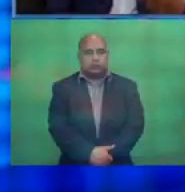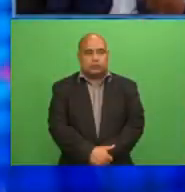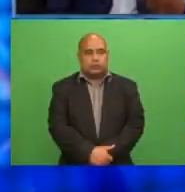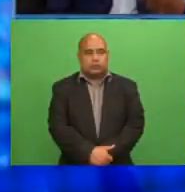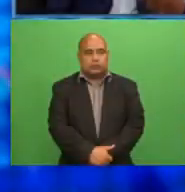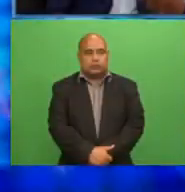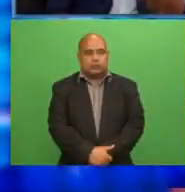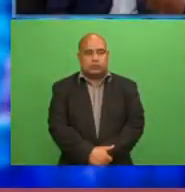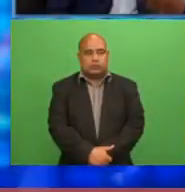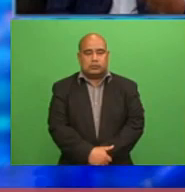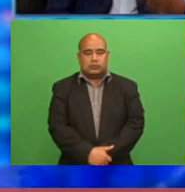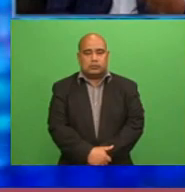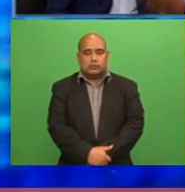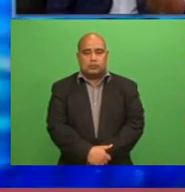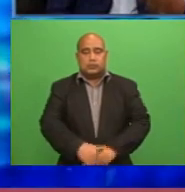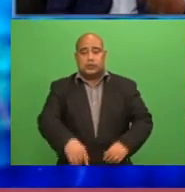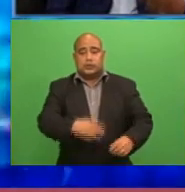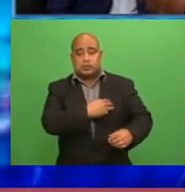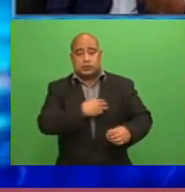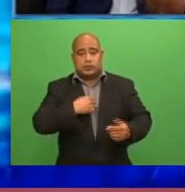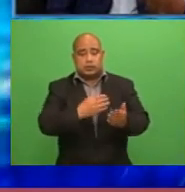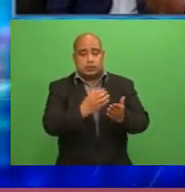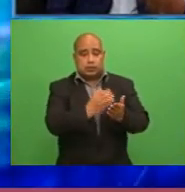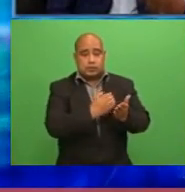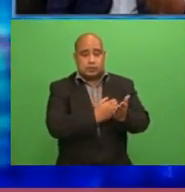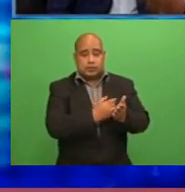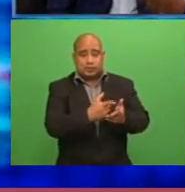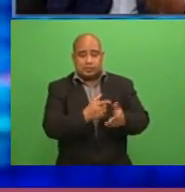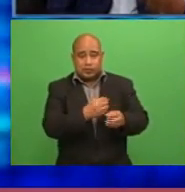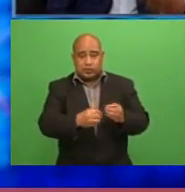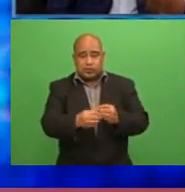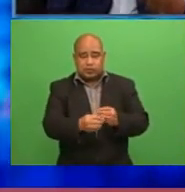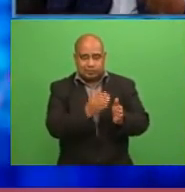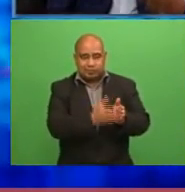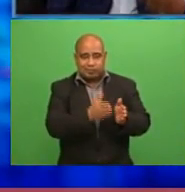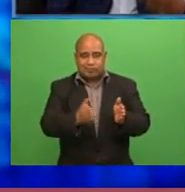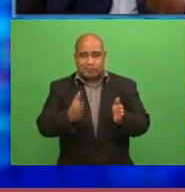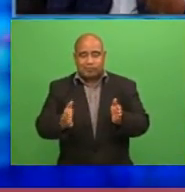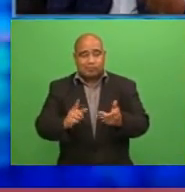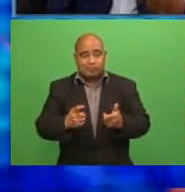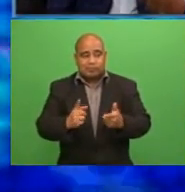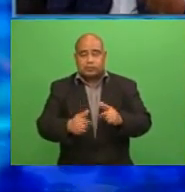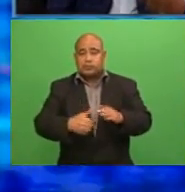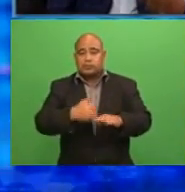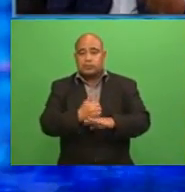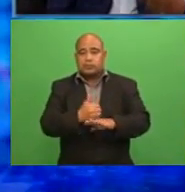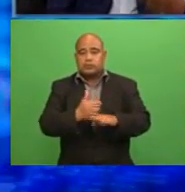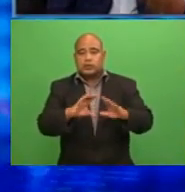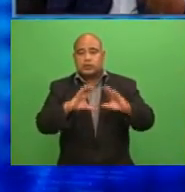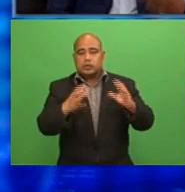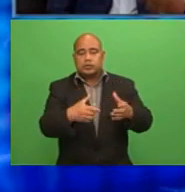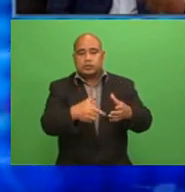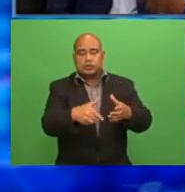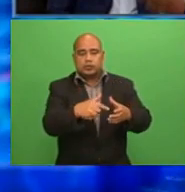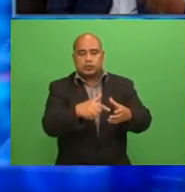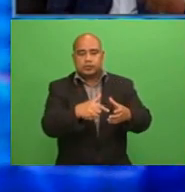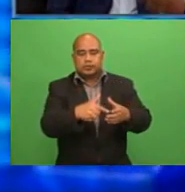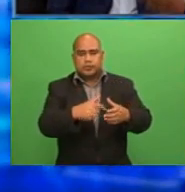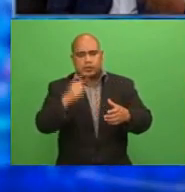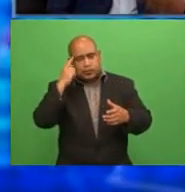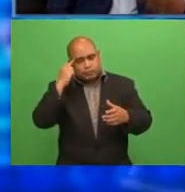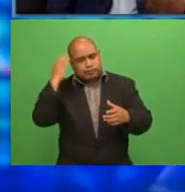The Ministry of Commerce, Trade and Industry has set up a think tank to come up with proposals for the 2020-2021 national